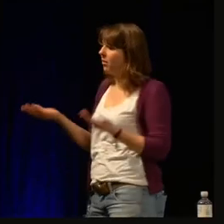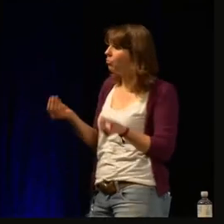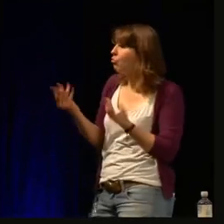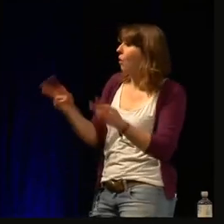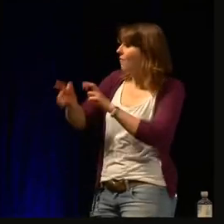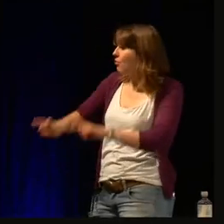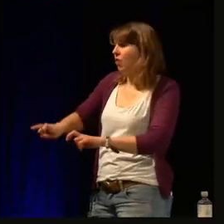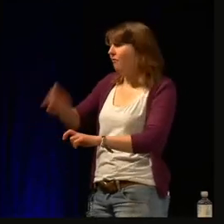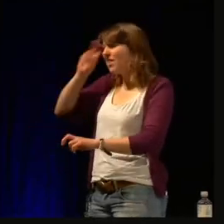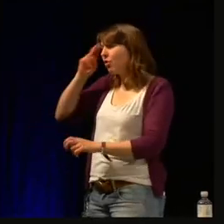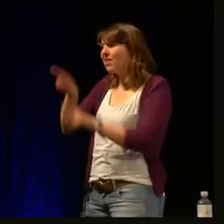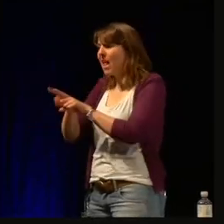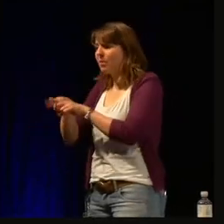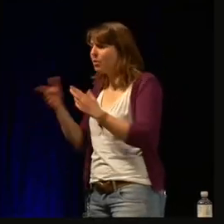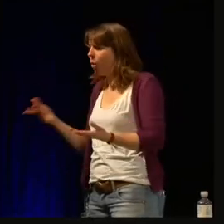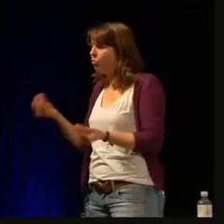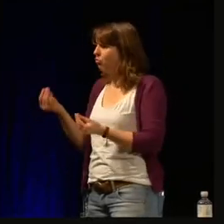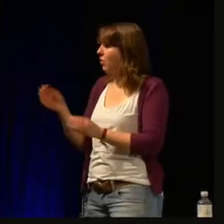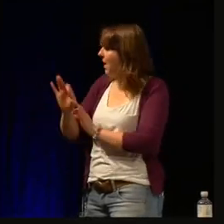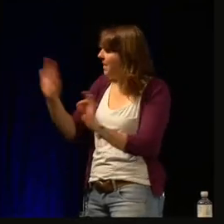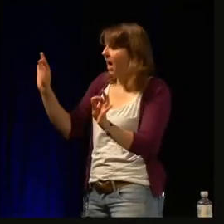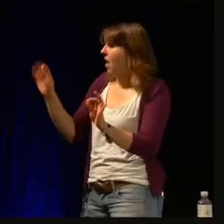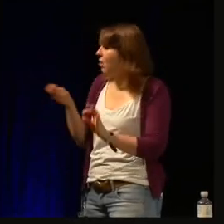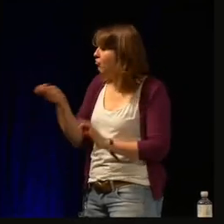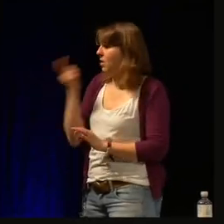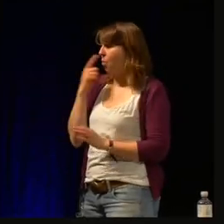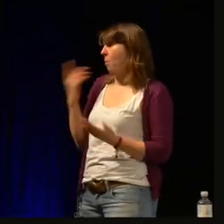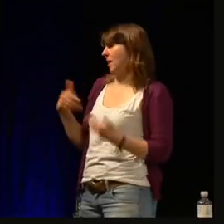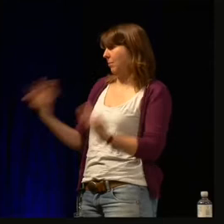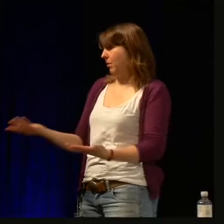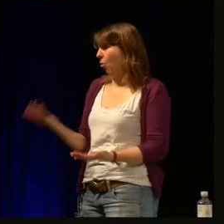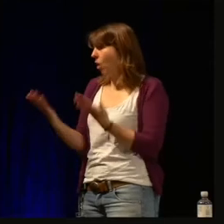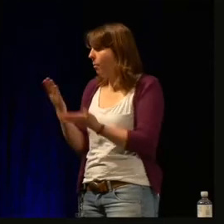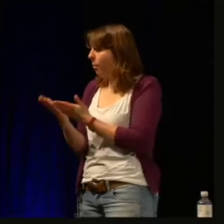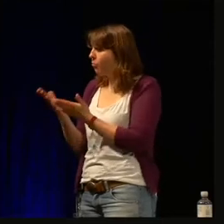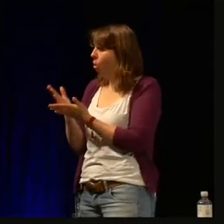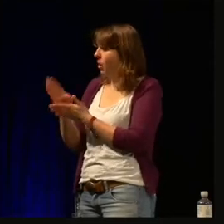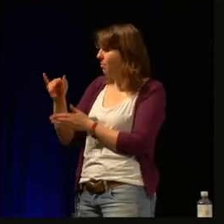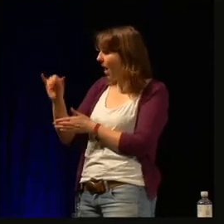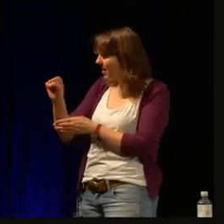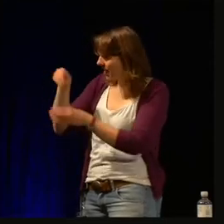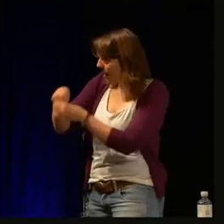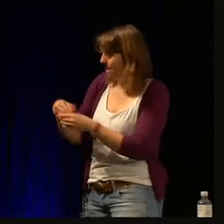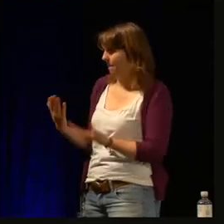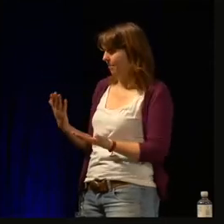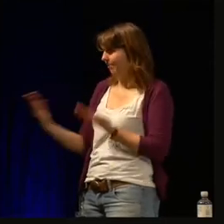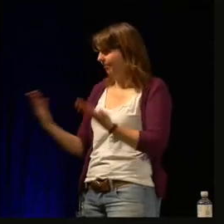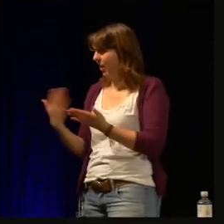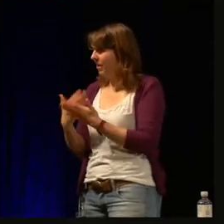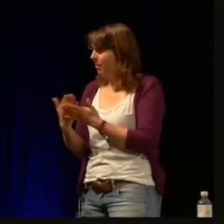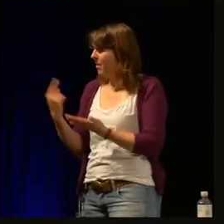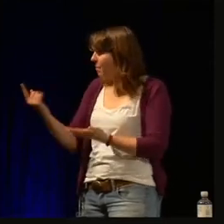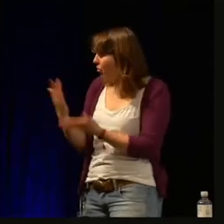to find truth? We have the same in science, like, how do I design my sample? Is there a bias in the